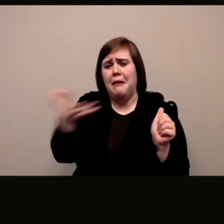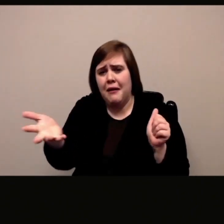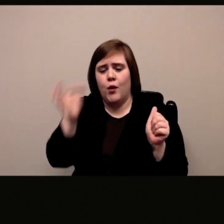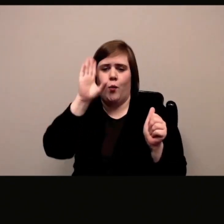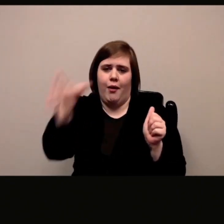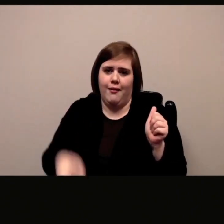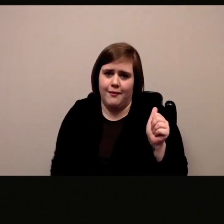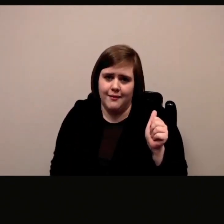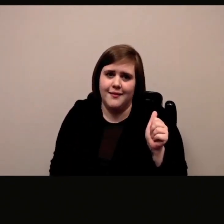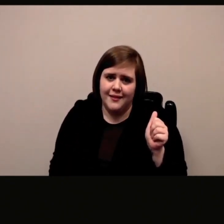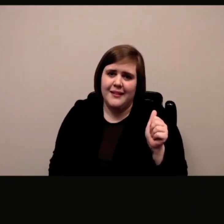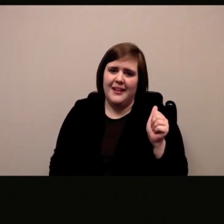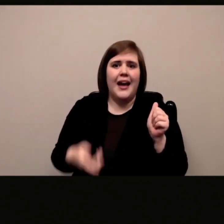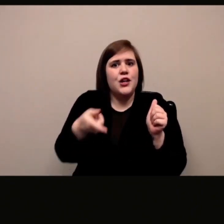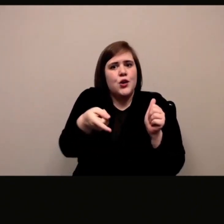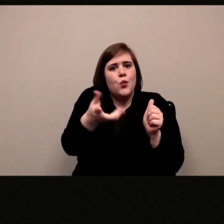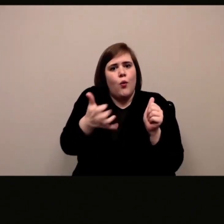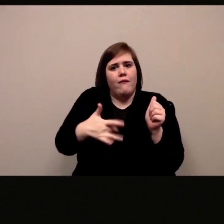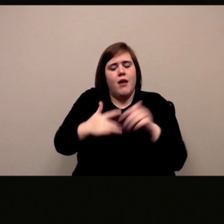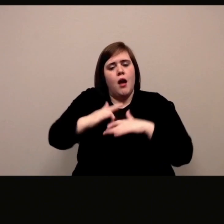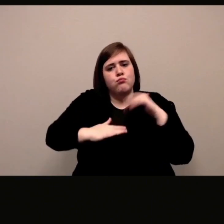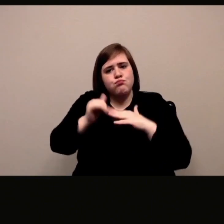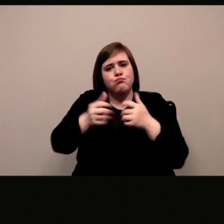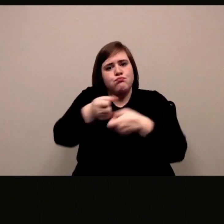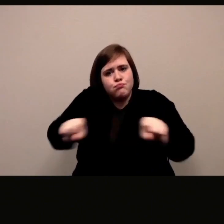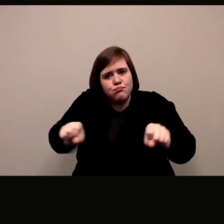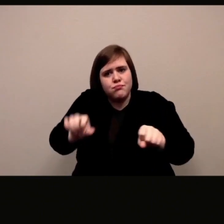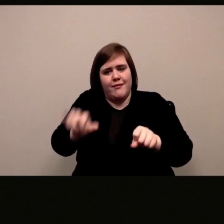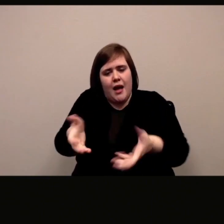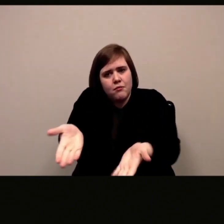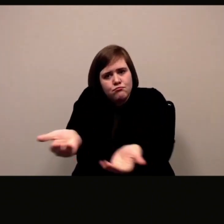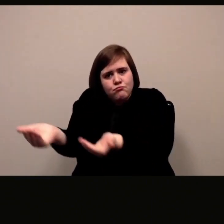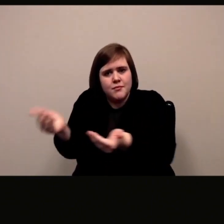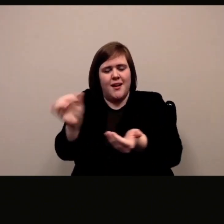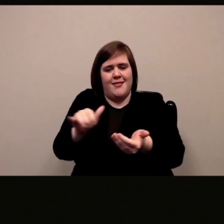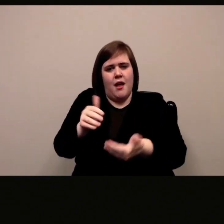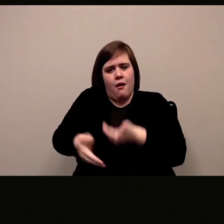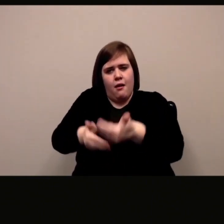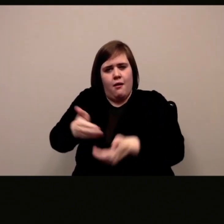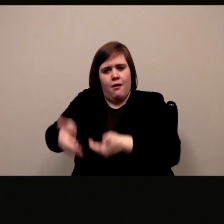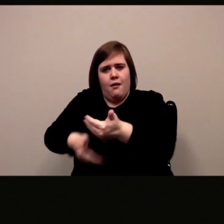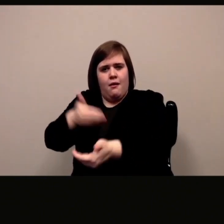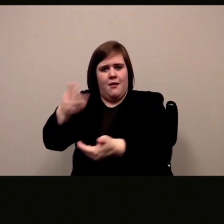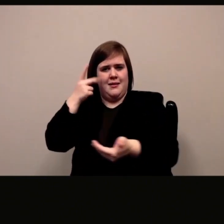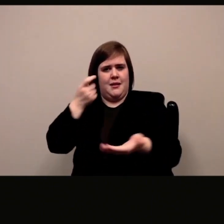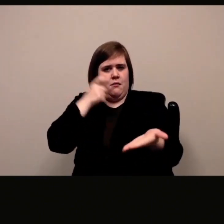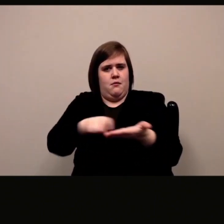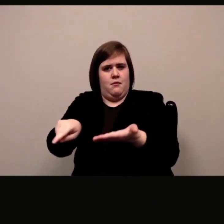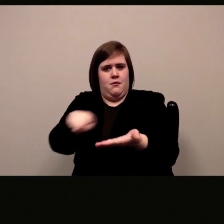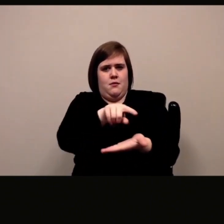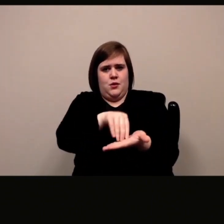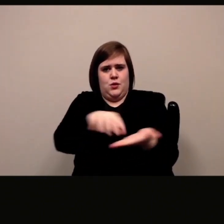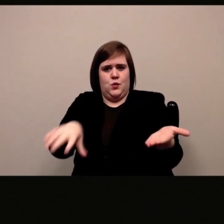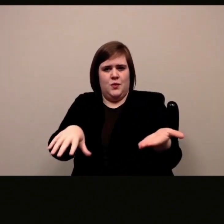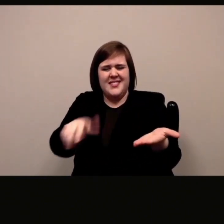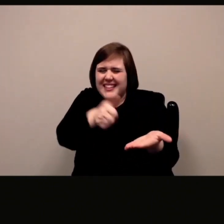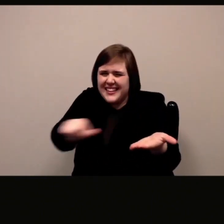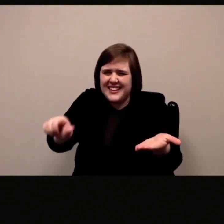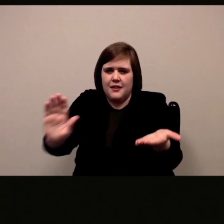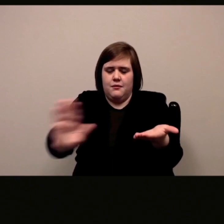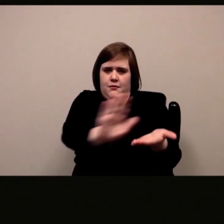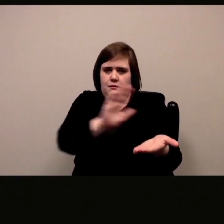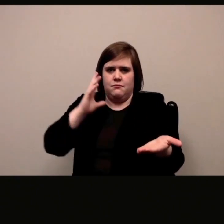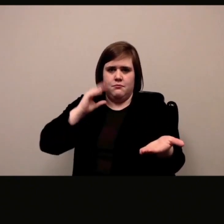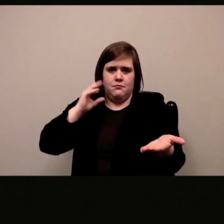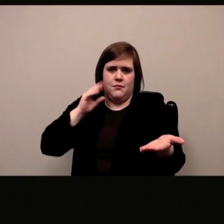And that's what you want. And that's when you see the progression happen with students of any type of background, when you